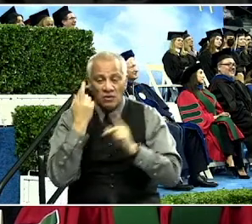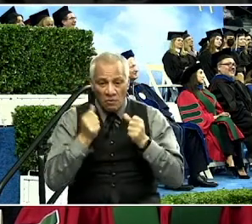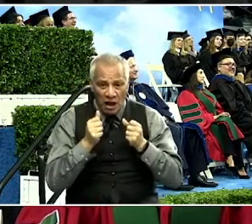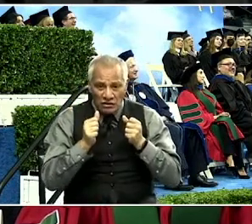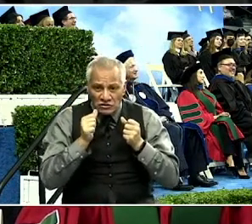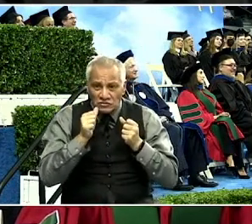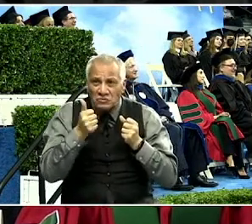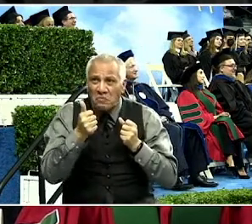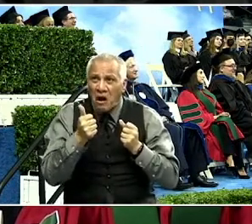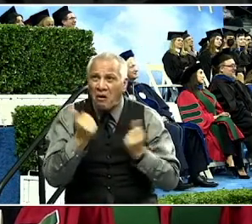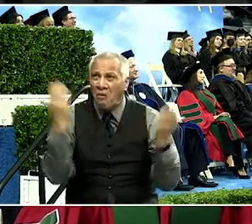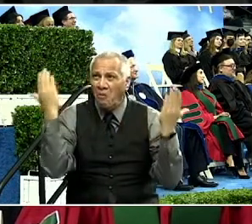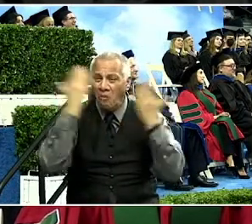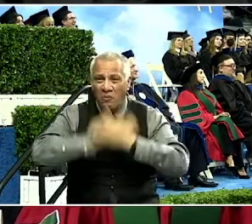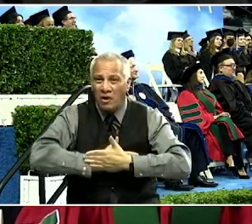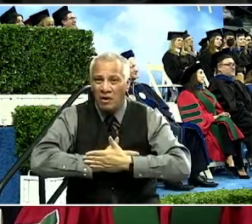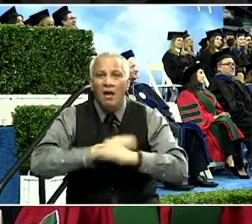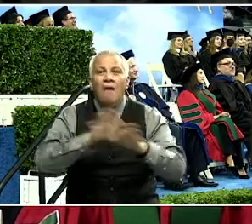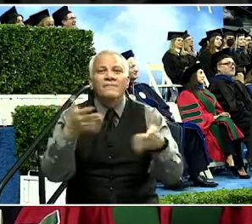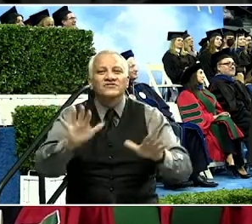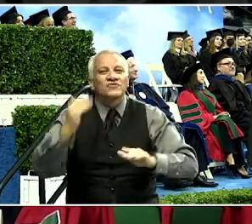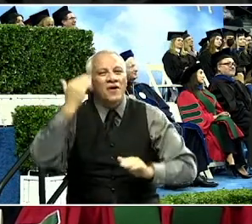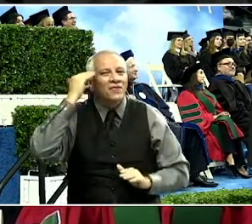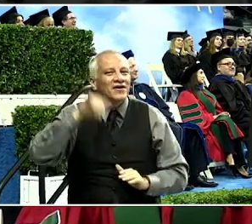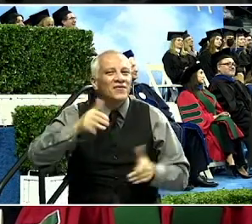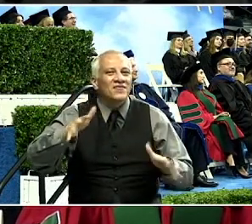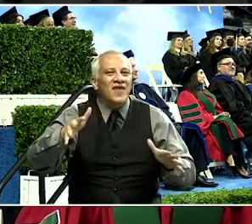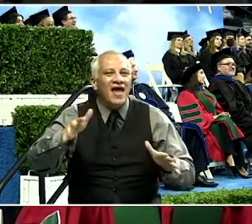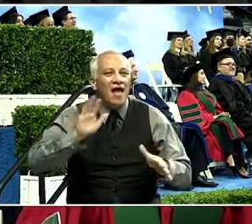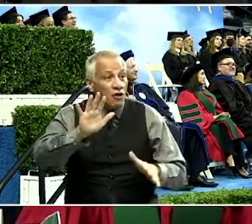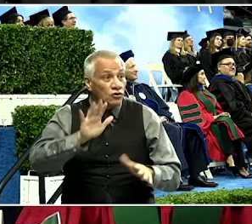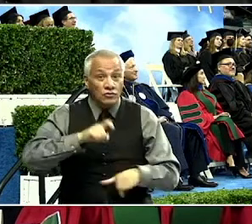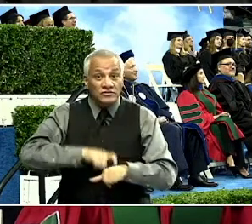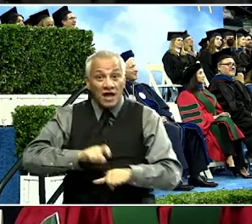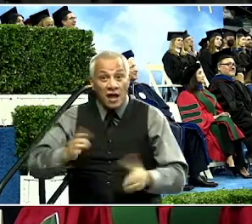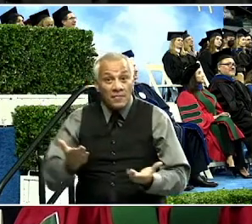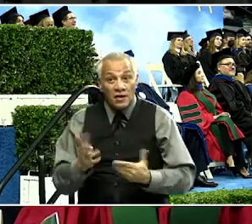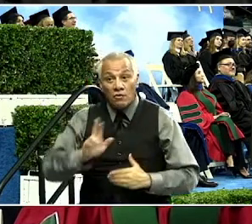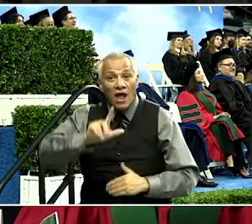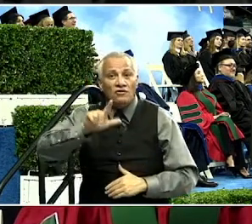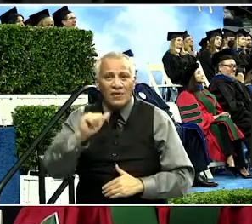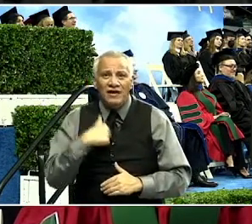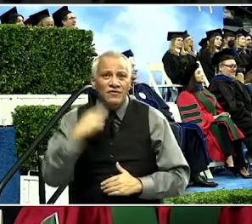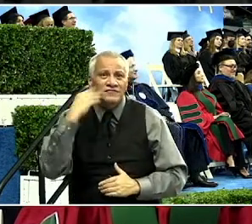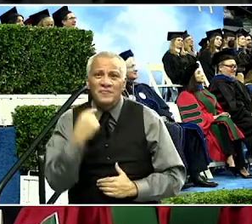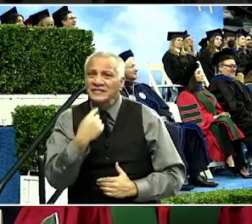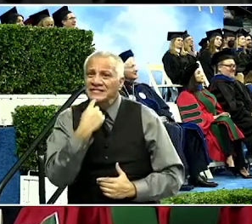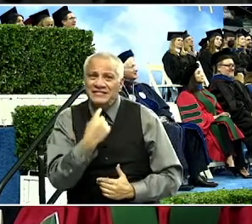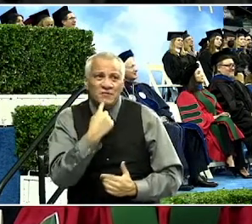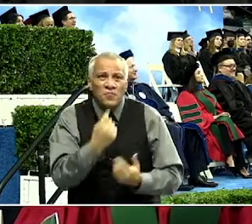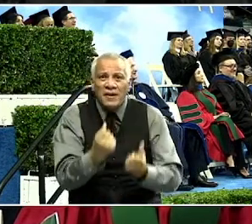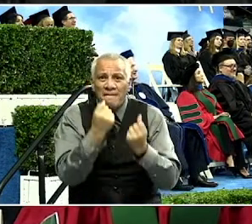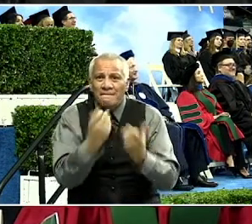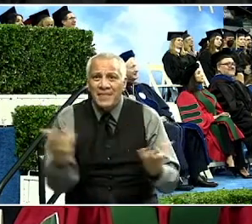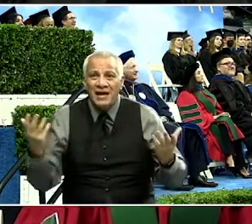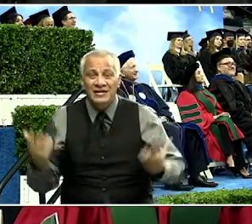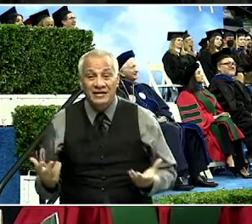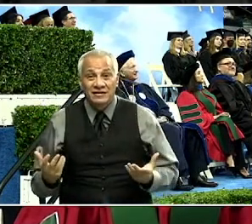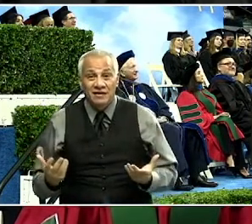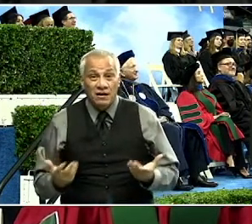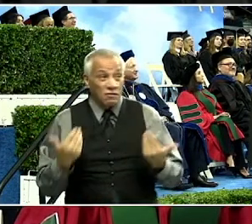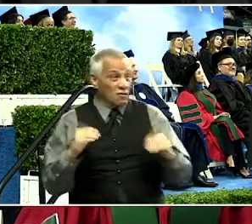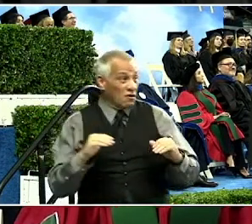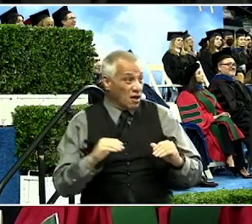tomorrow. But you're already familiar with this process. Your time at UCLA has been fraught with disappointment. You've endured the catastrophe